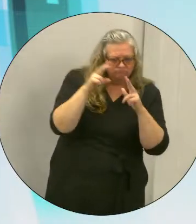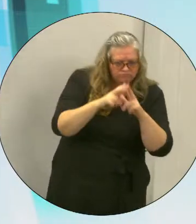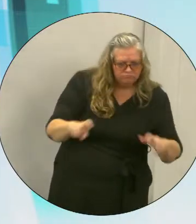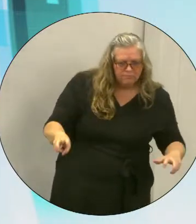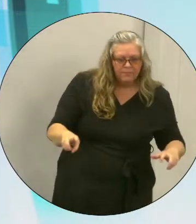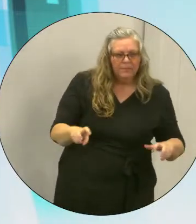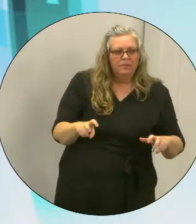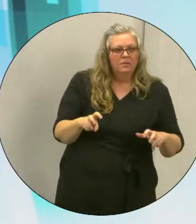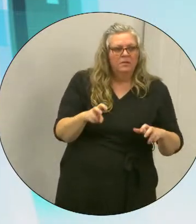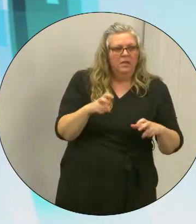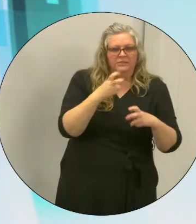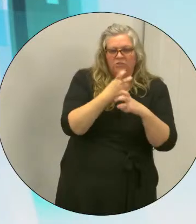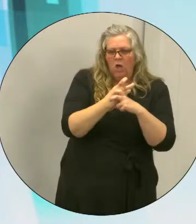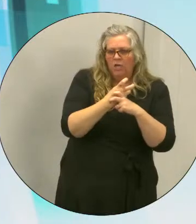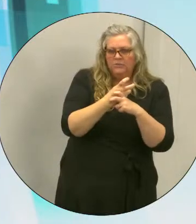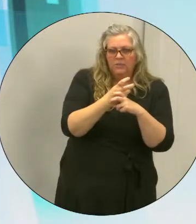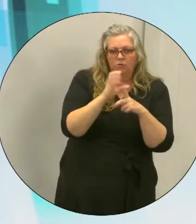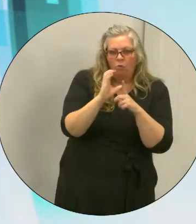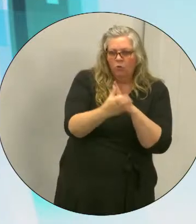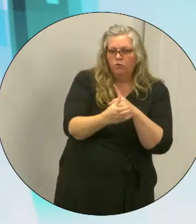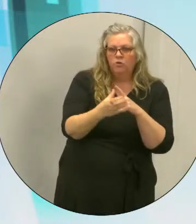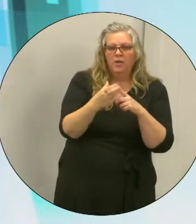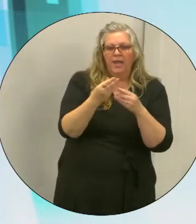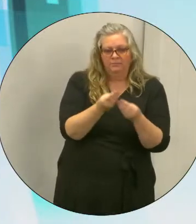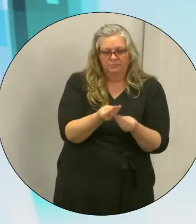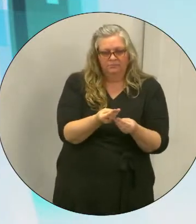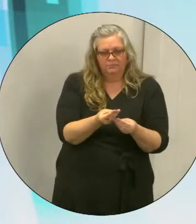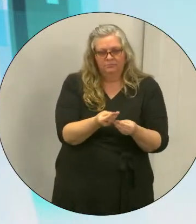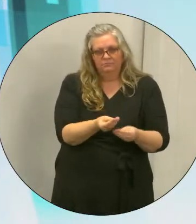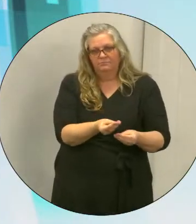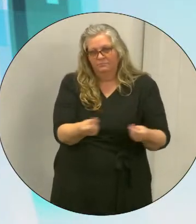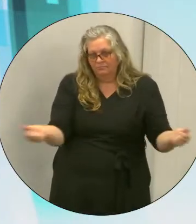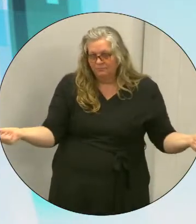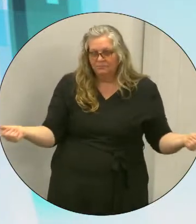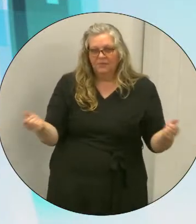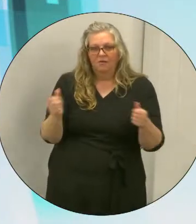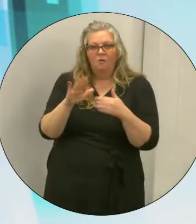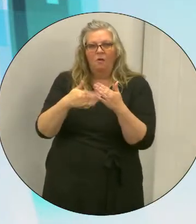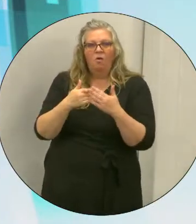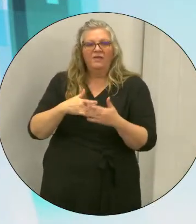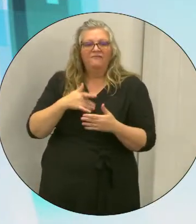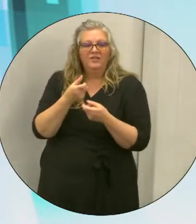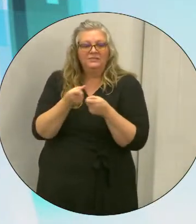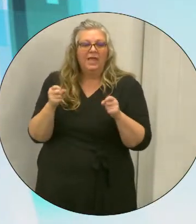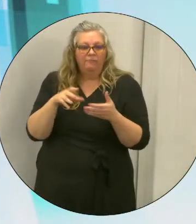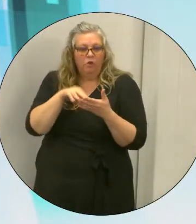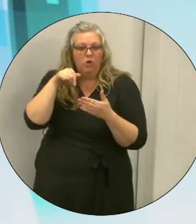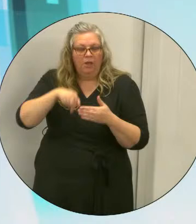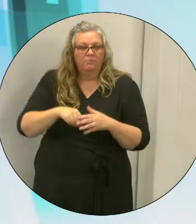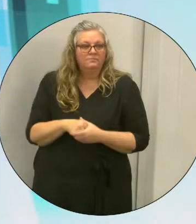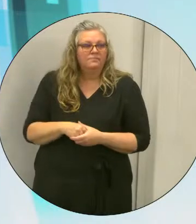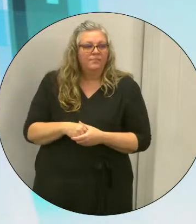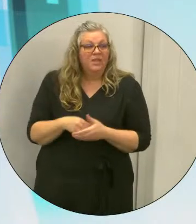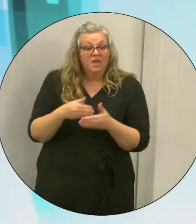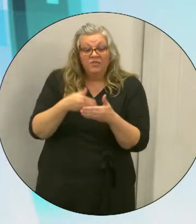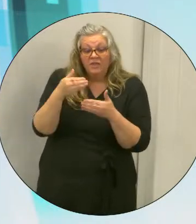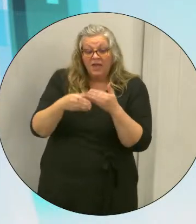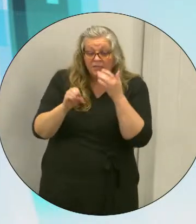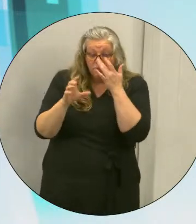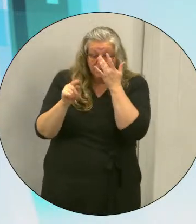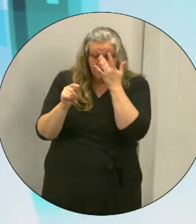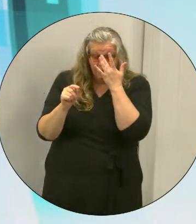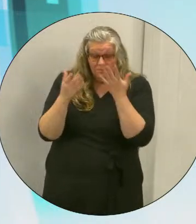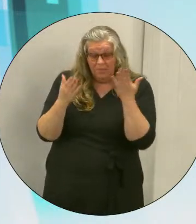find solutions so everyone can feel safe working and learning in CCSD. Our next superintendent could be our new